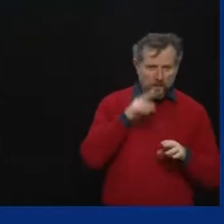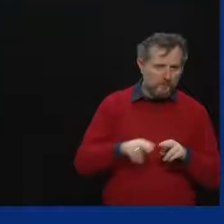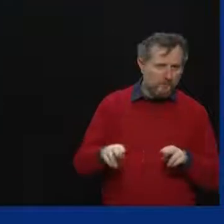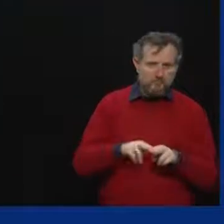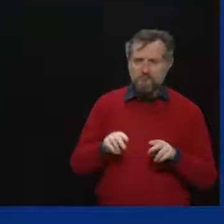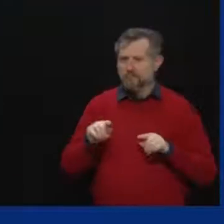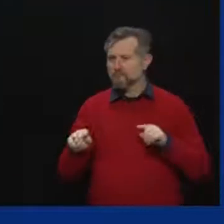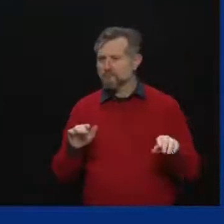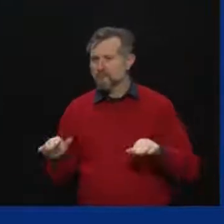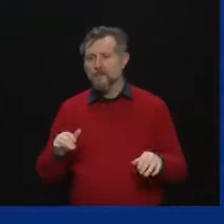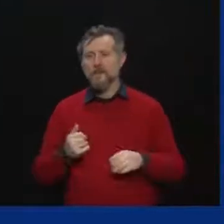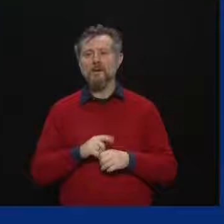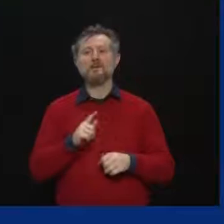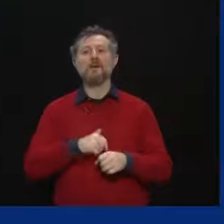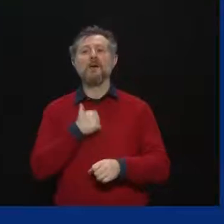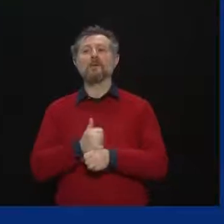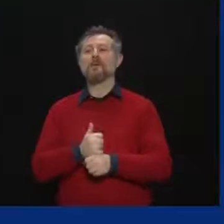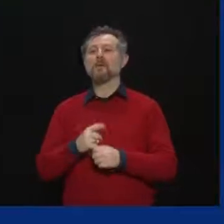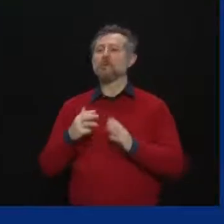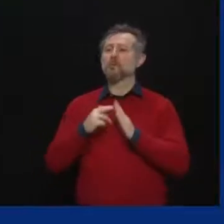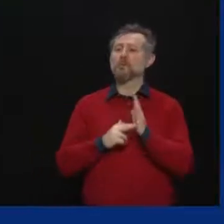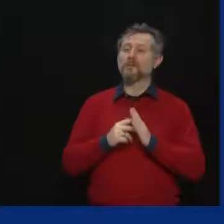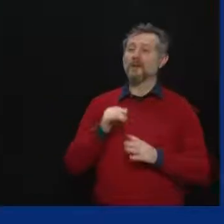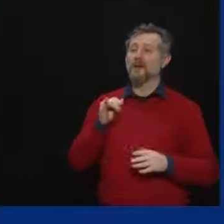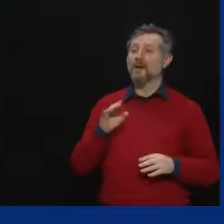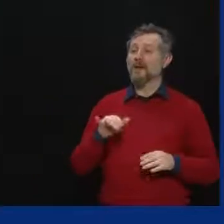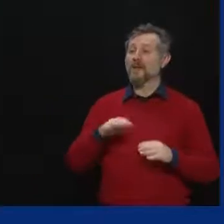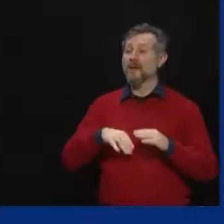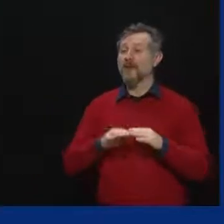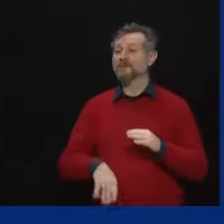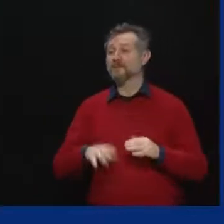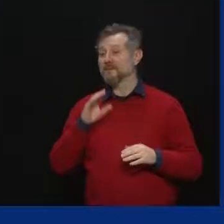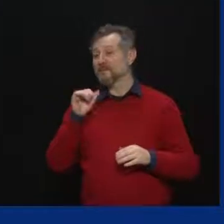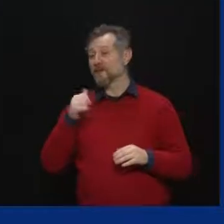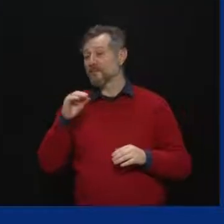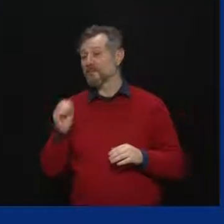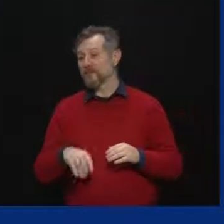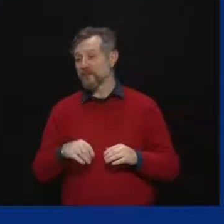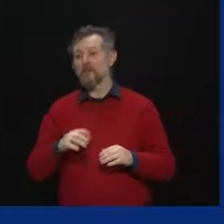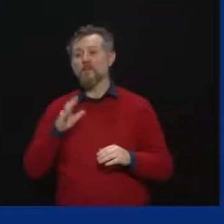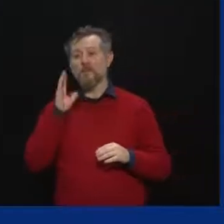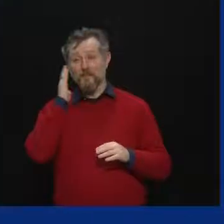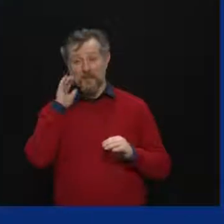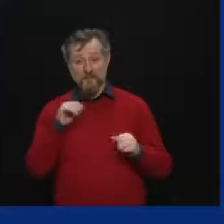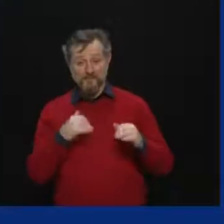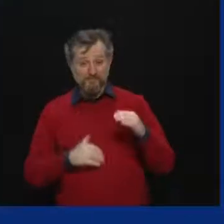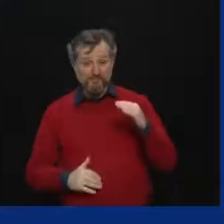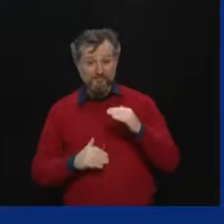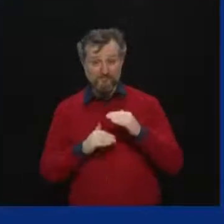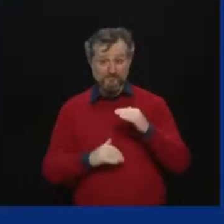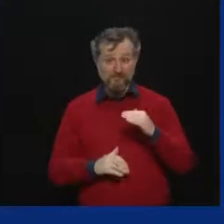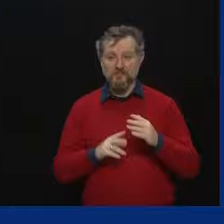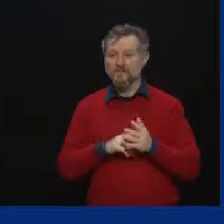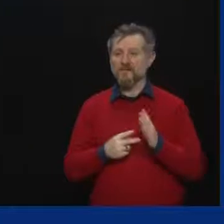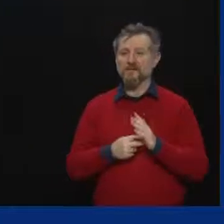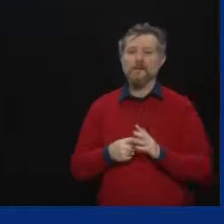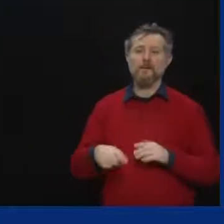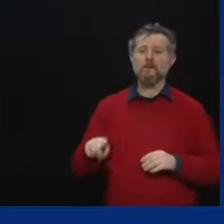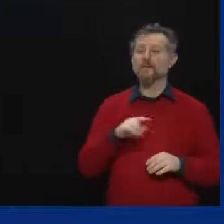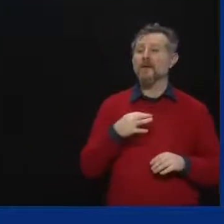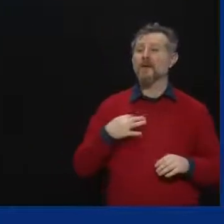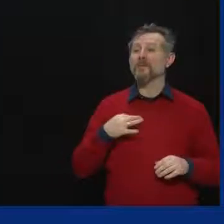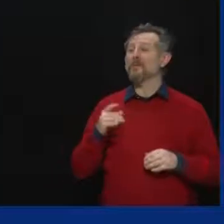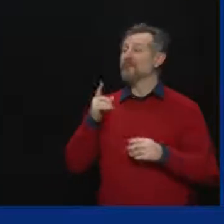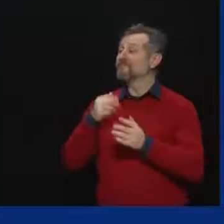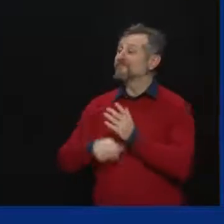enacted a program or a regulation that if you have less than 10% bed capacity right now, you had to suspend for now your